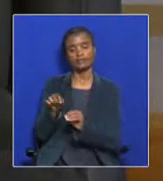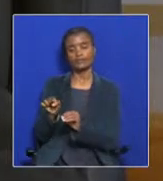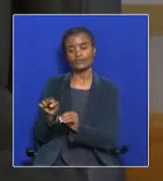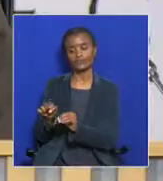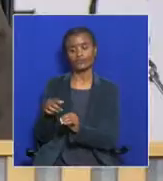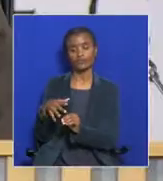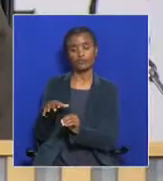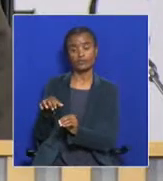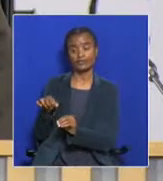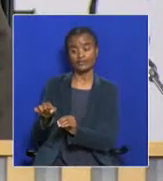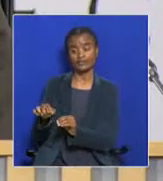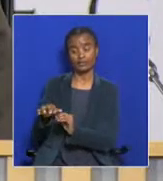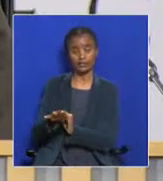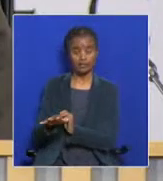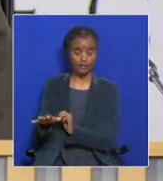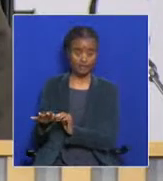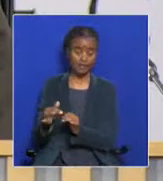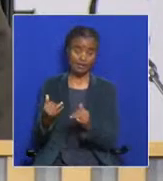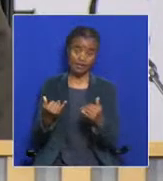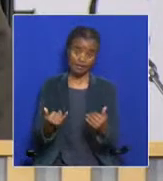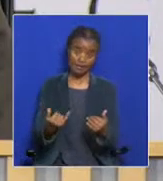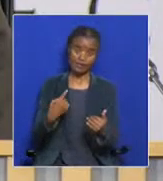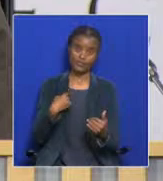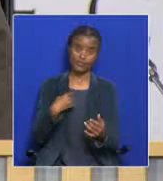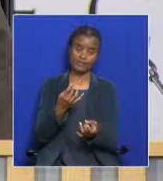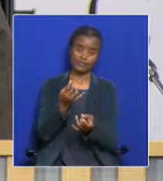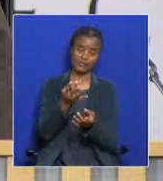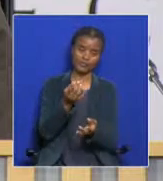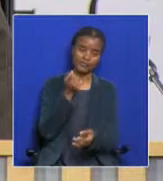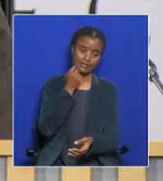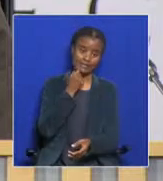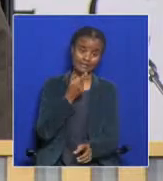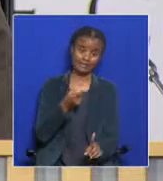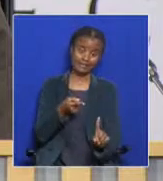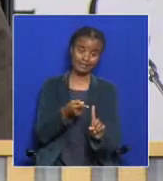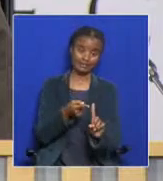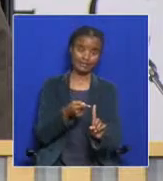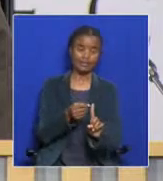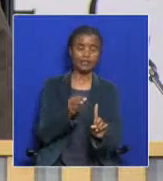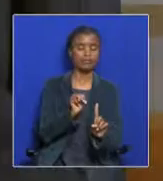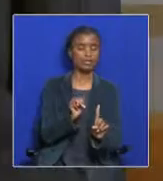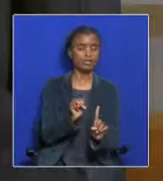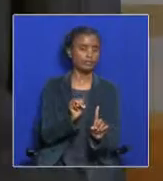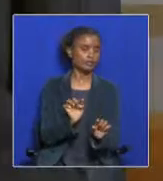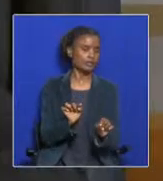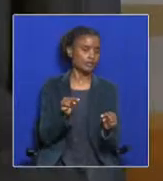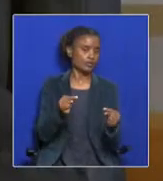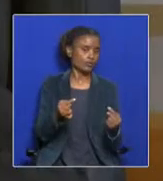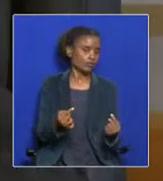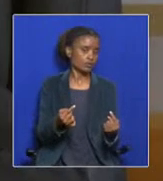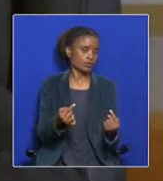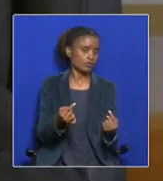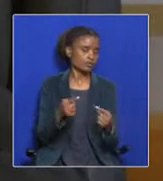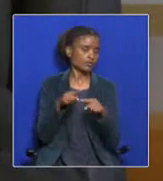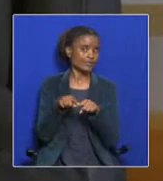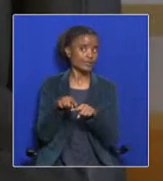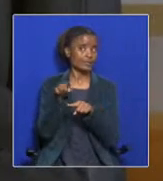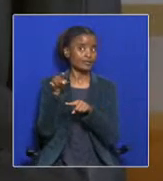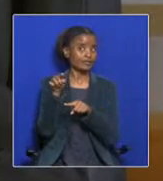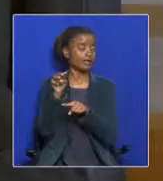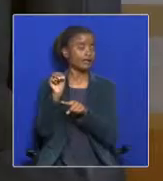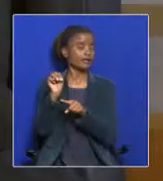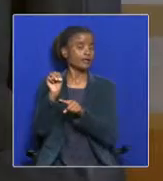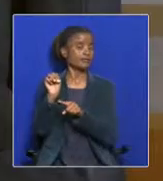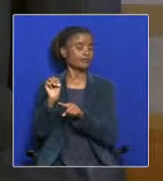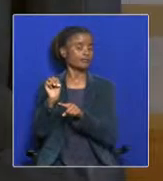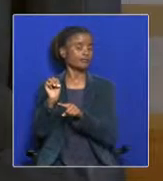you is Warrant Officer Mpangase can't rely on Nuswa's instruction because he never spoke to him. For all